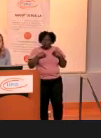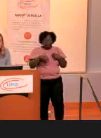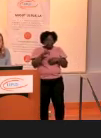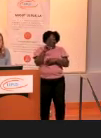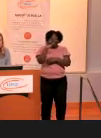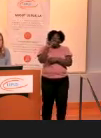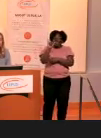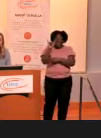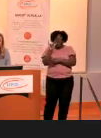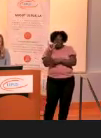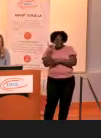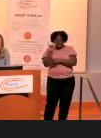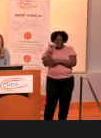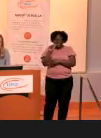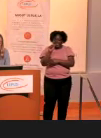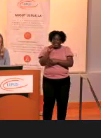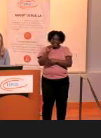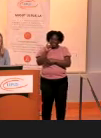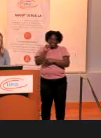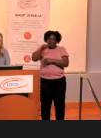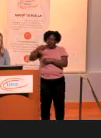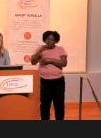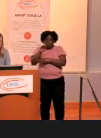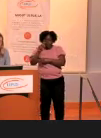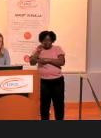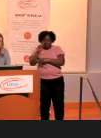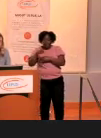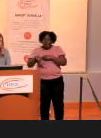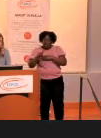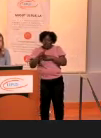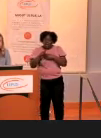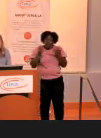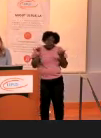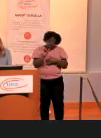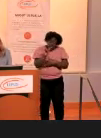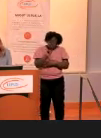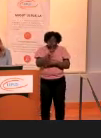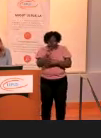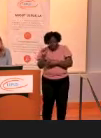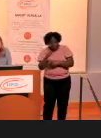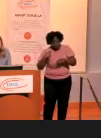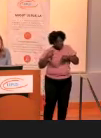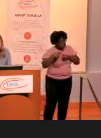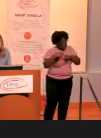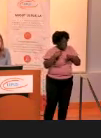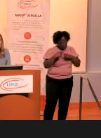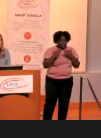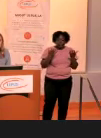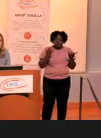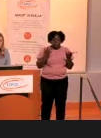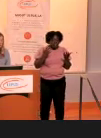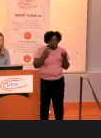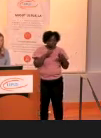antibodies, if you don't respond to treatment, and again, African American race and Hispanic ethnicity have